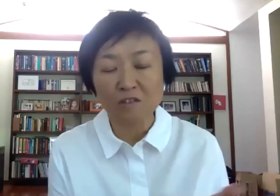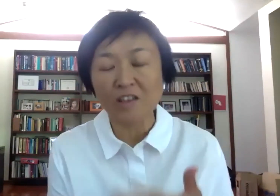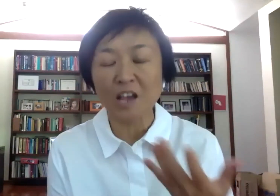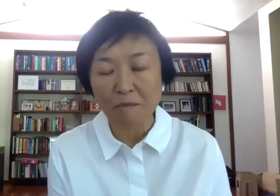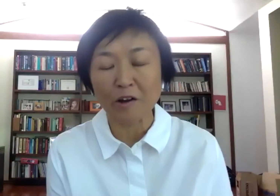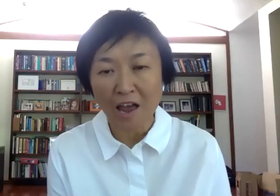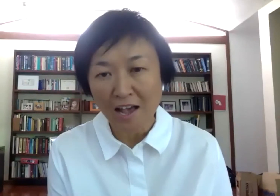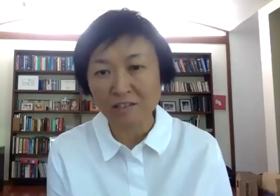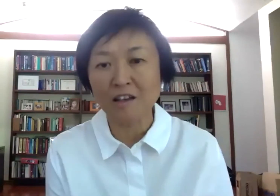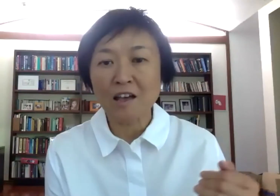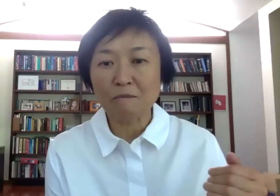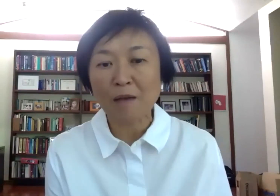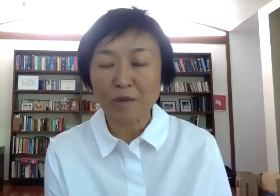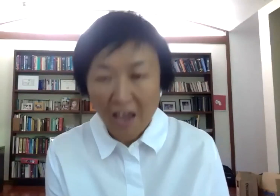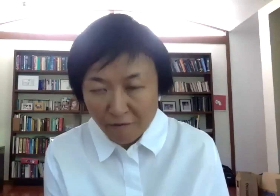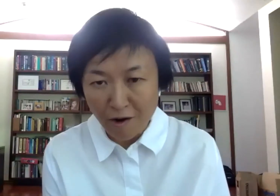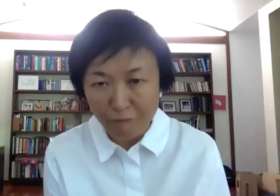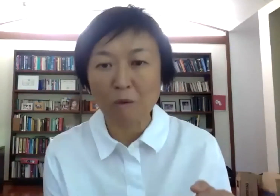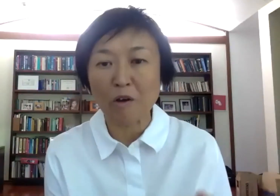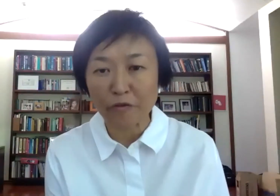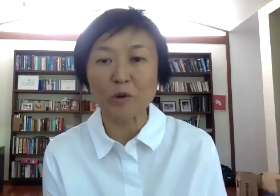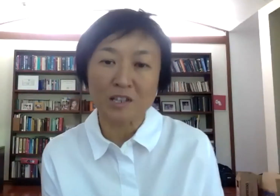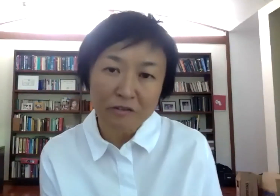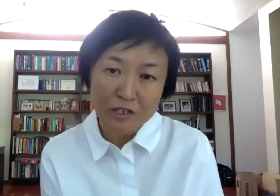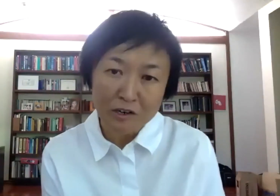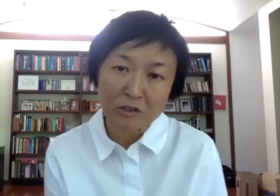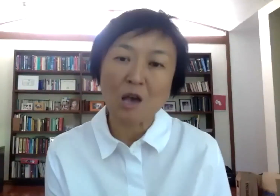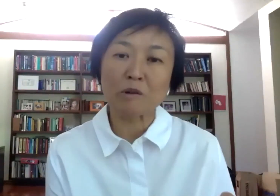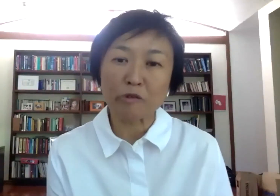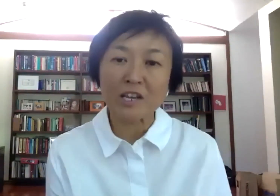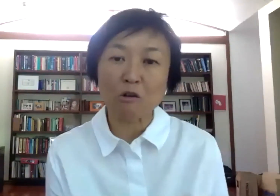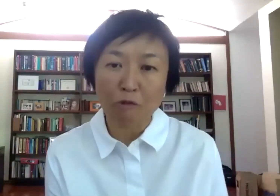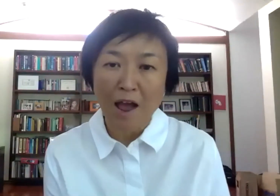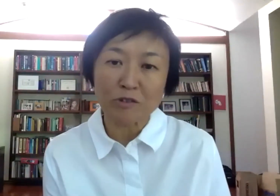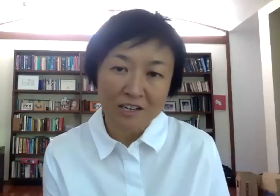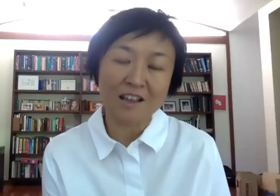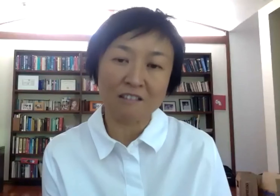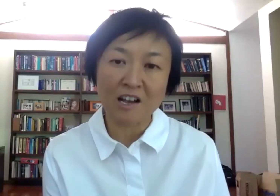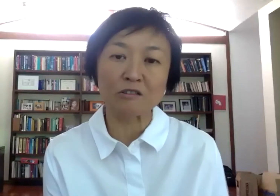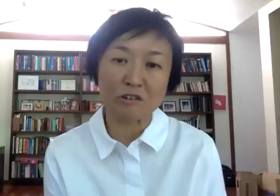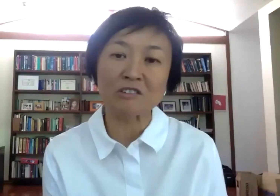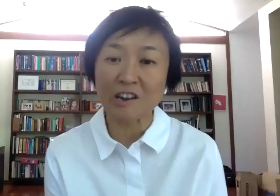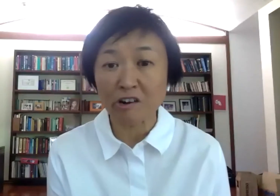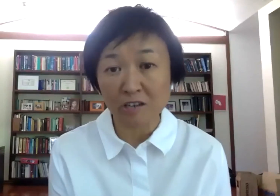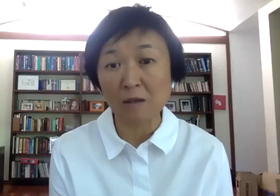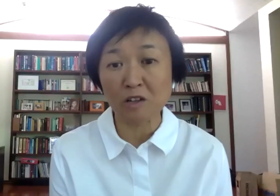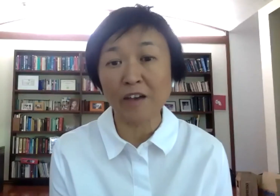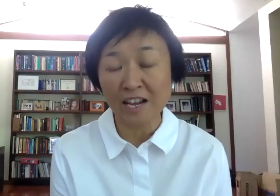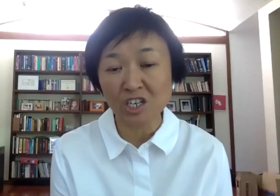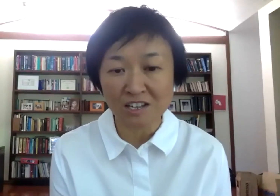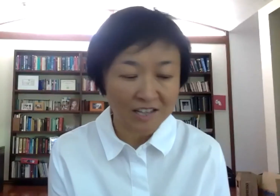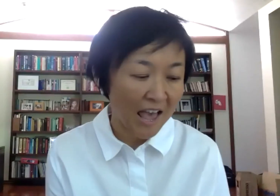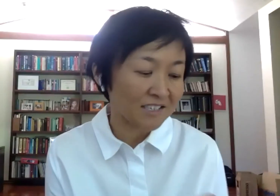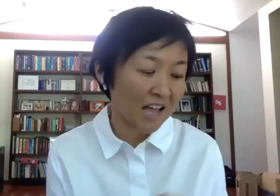exactly just thinking about it as bad behavior from a few individuals, but really grounded in the cultural stereotypes